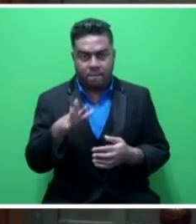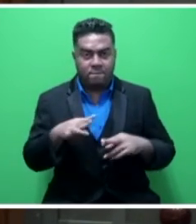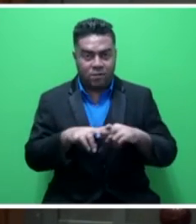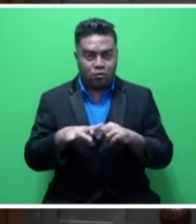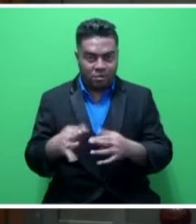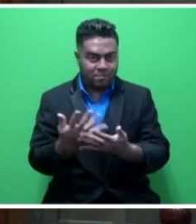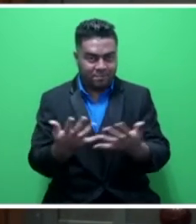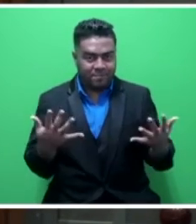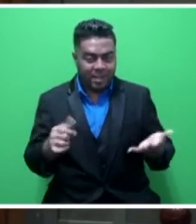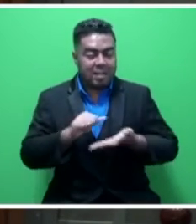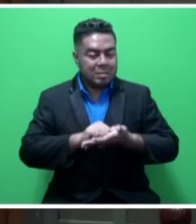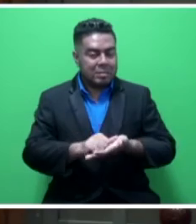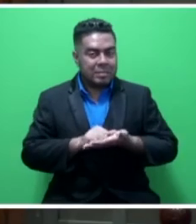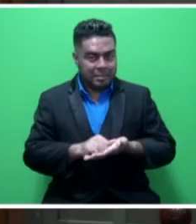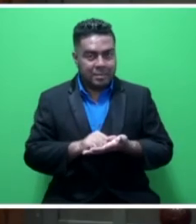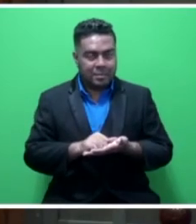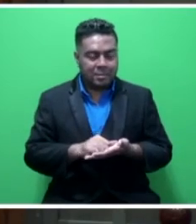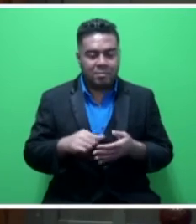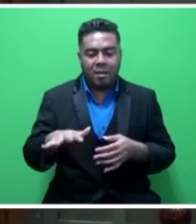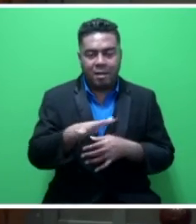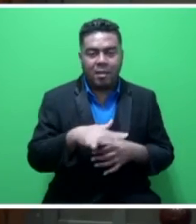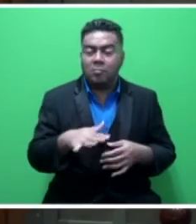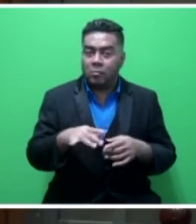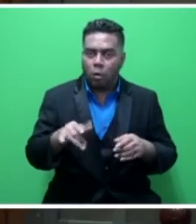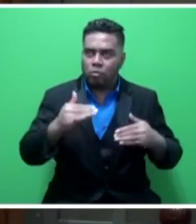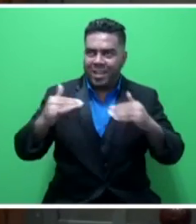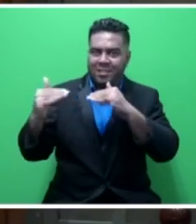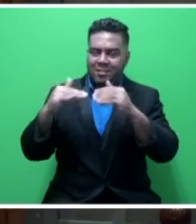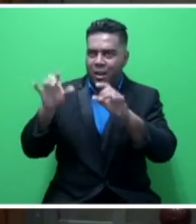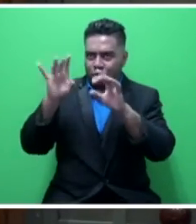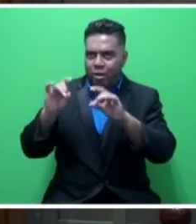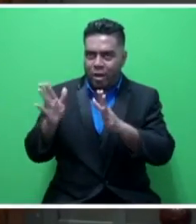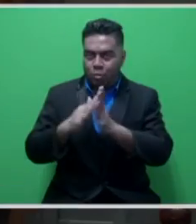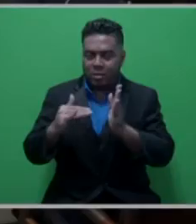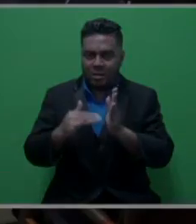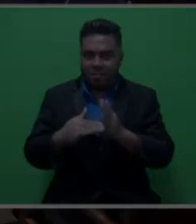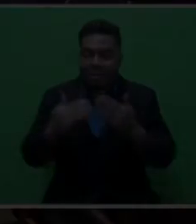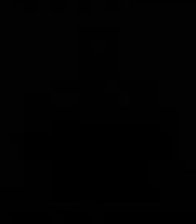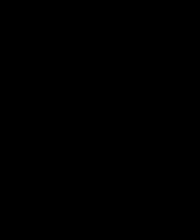with what's happening in other areas close to home, such as Australia and New Zealand. Thank you, Honourable Speaker.